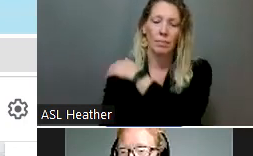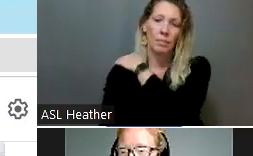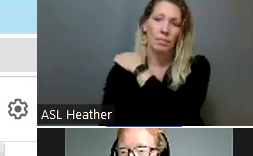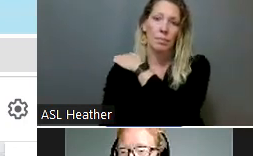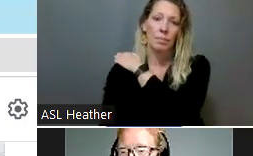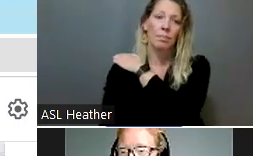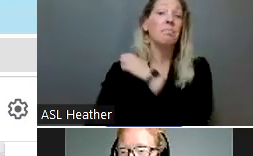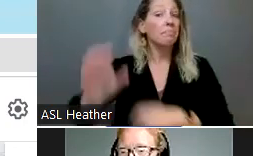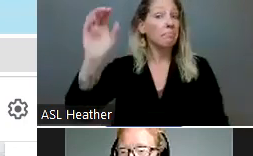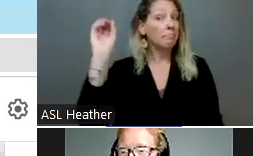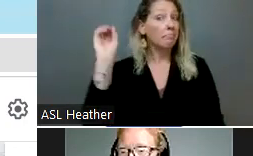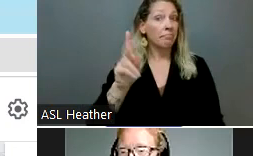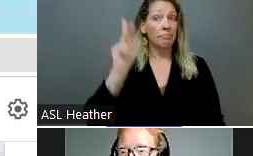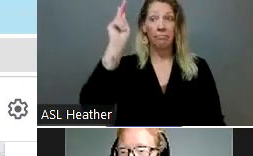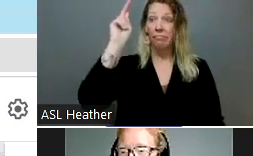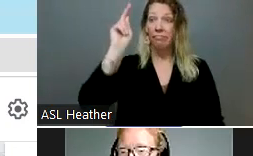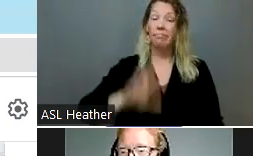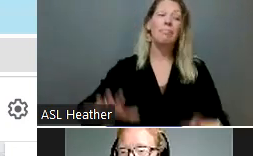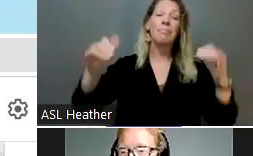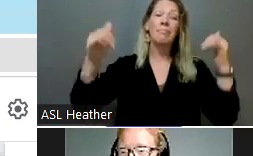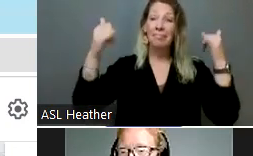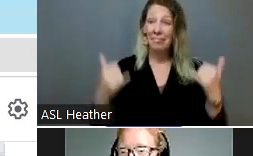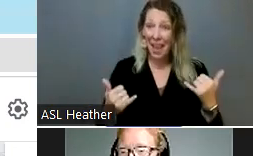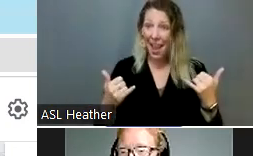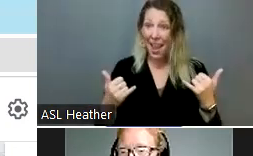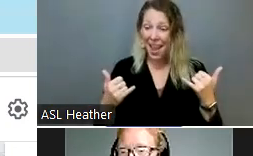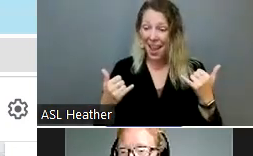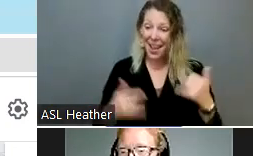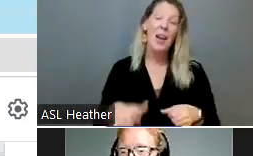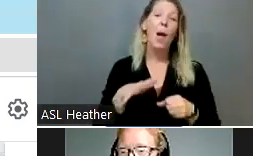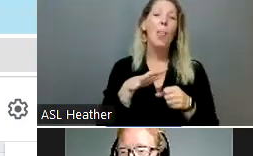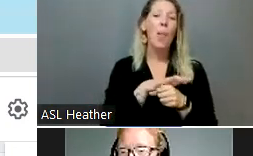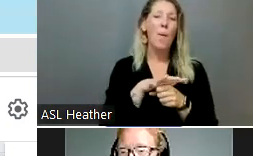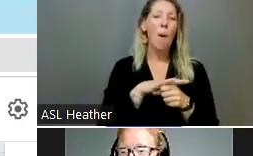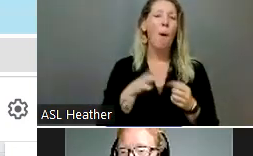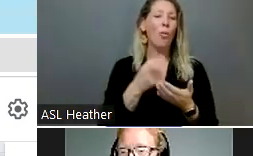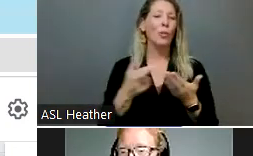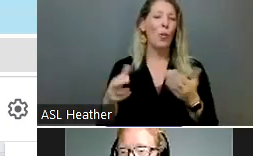All right. Now we're going to go to the local resources page.